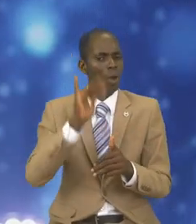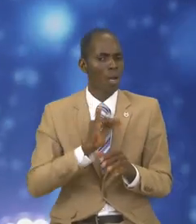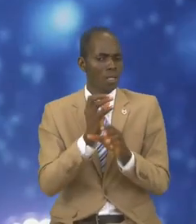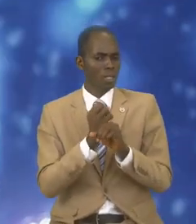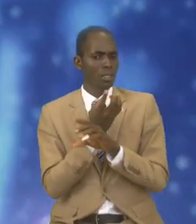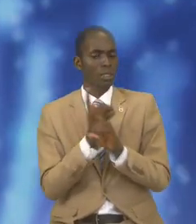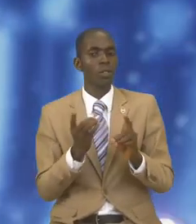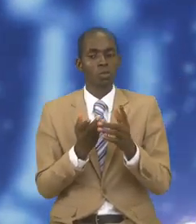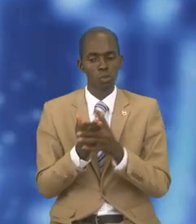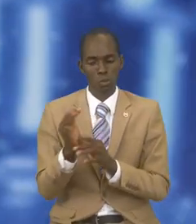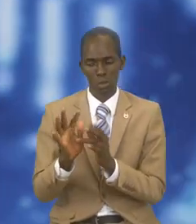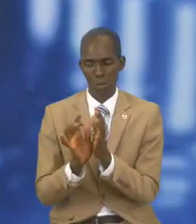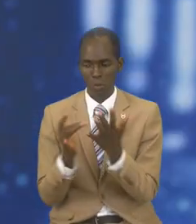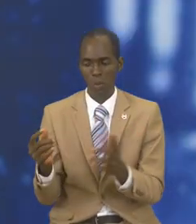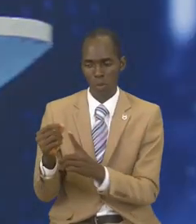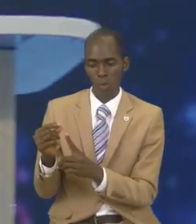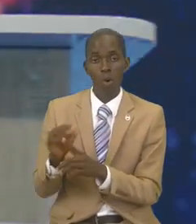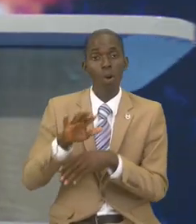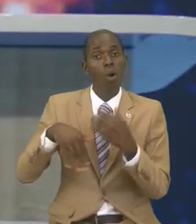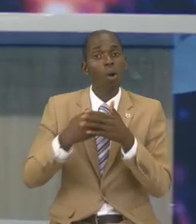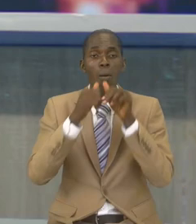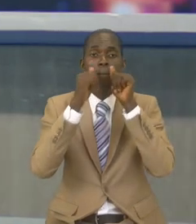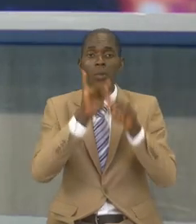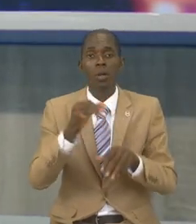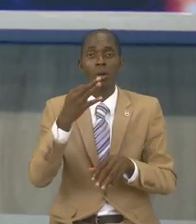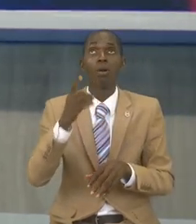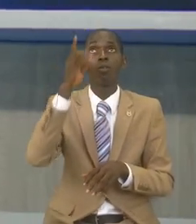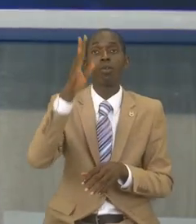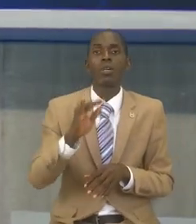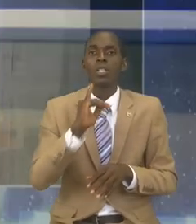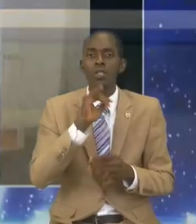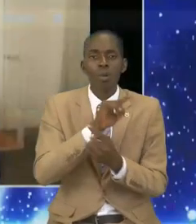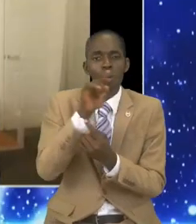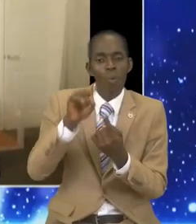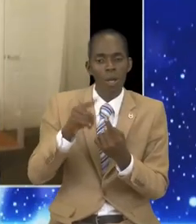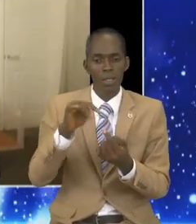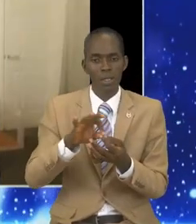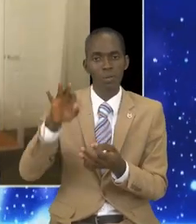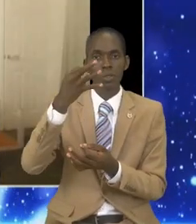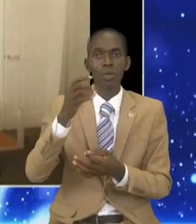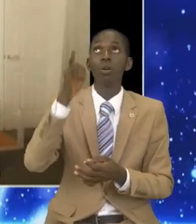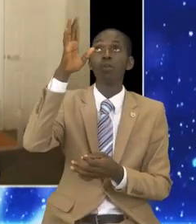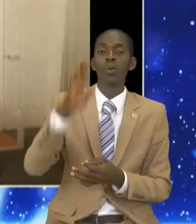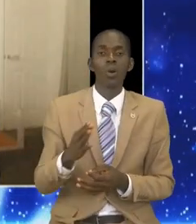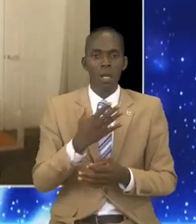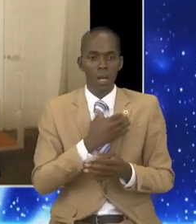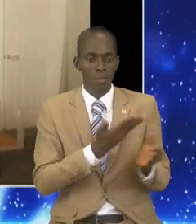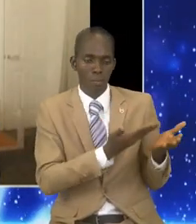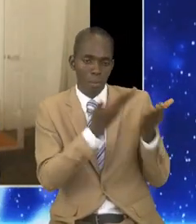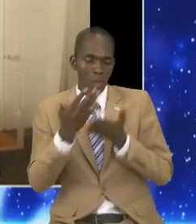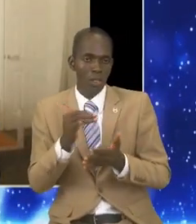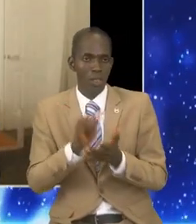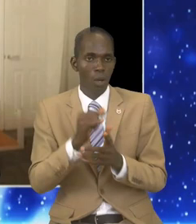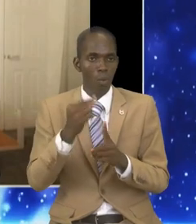scripture. All the blessings of God is when the Spirit of God comes and he applies that word in